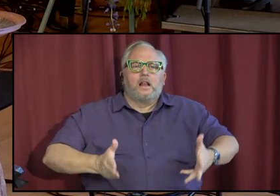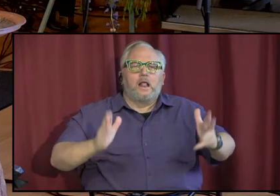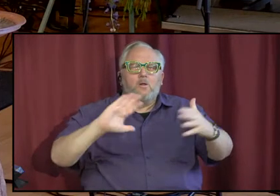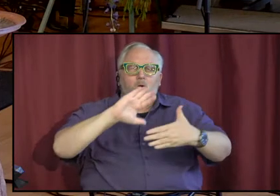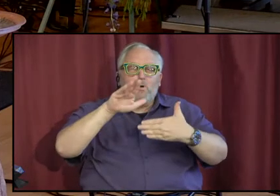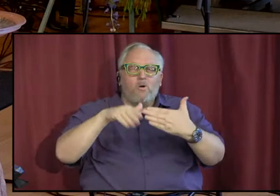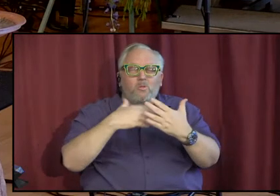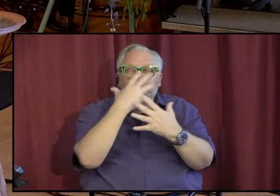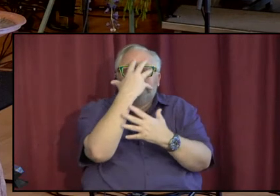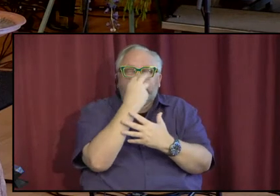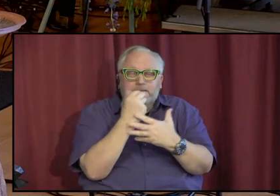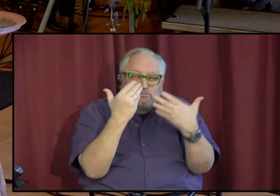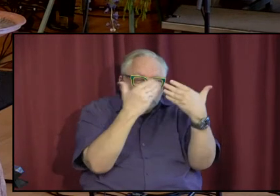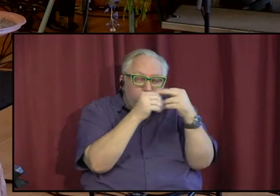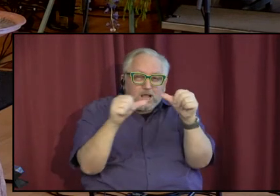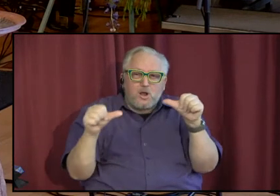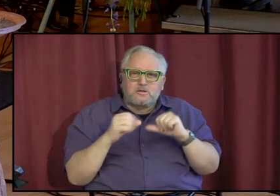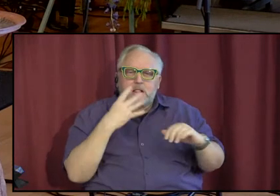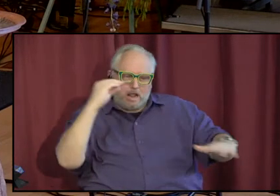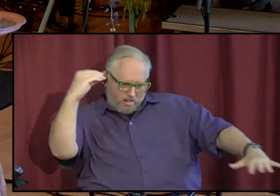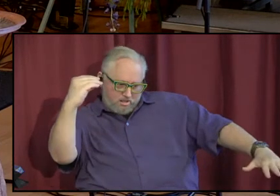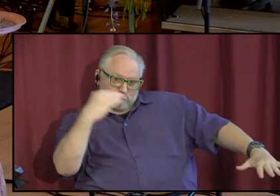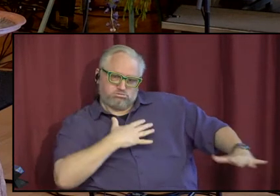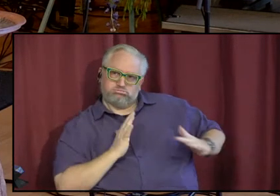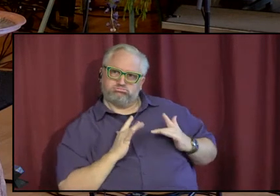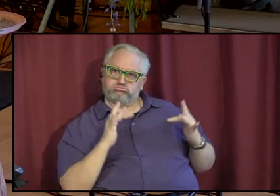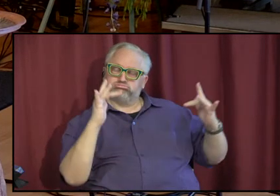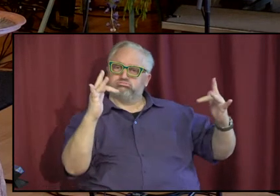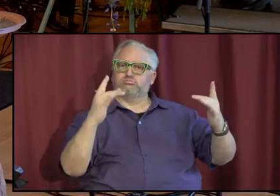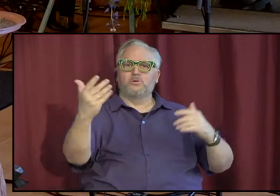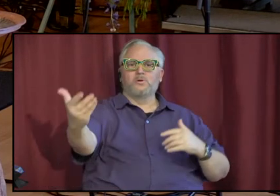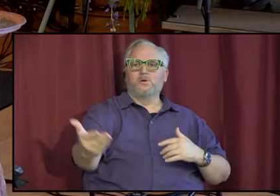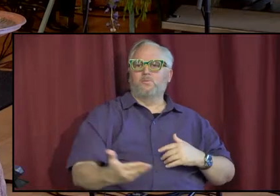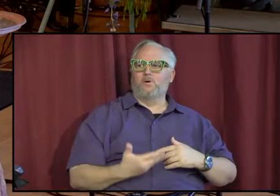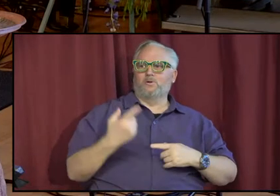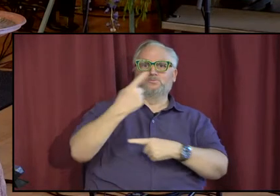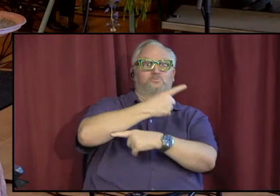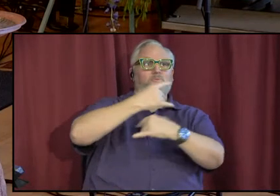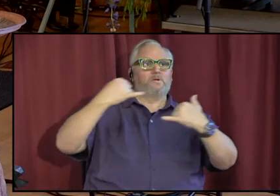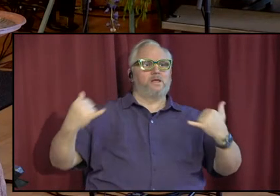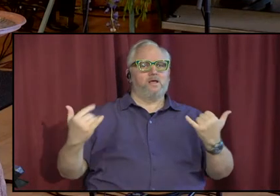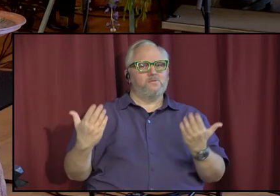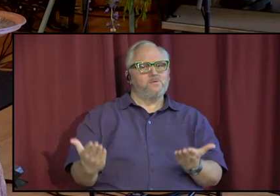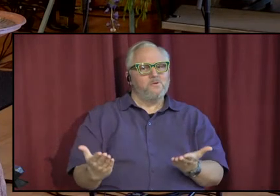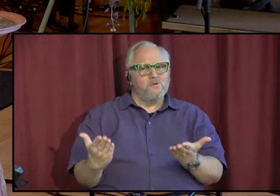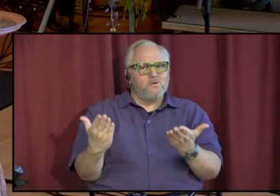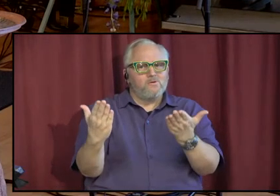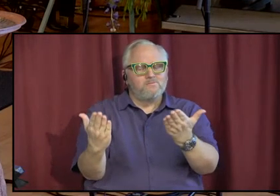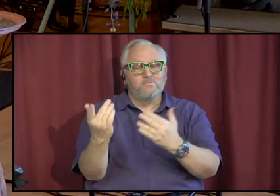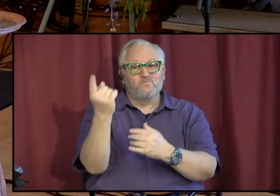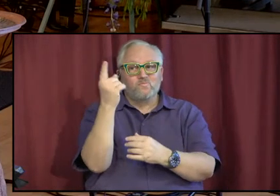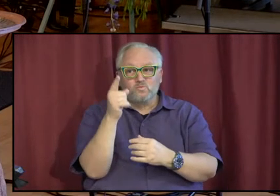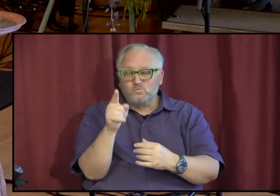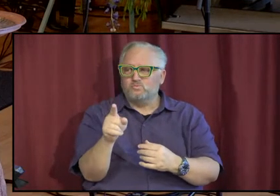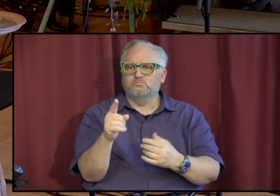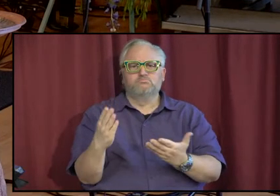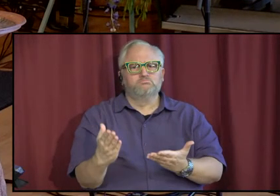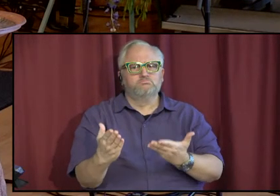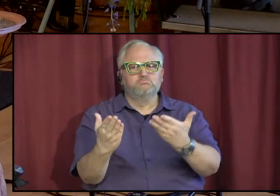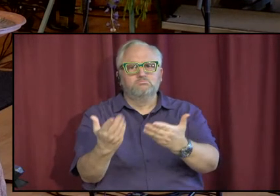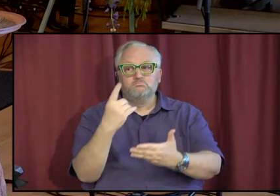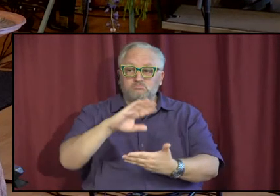shadows. Awaken to this day that offers itself to you and to all as a